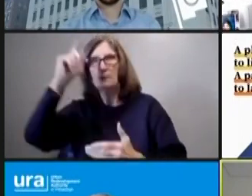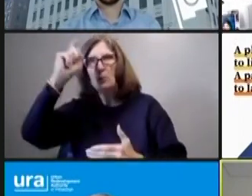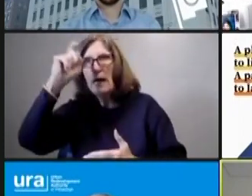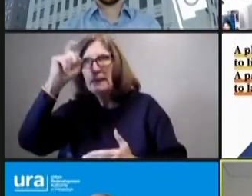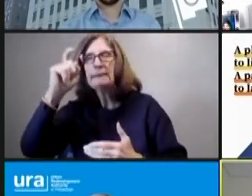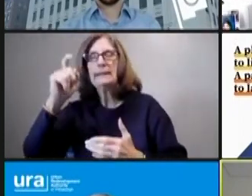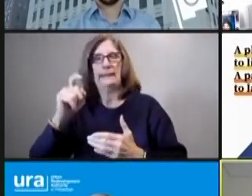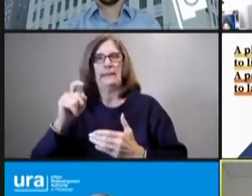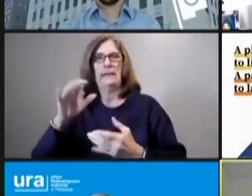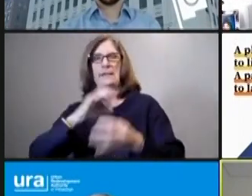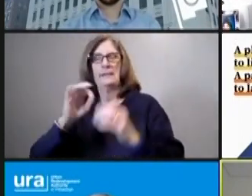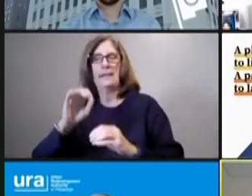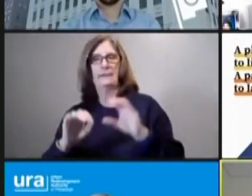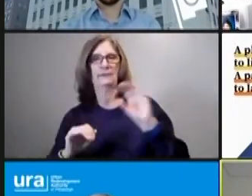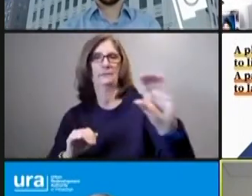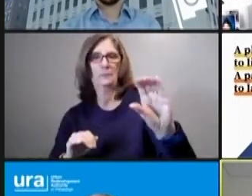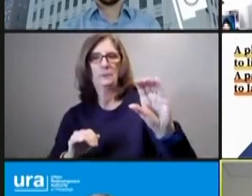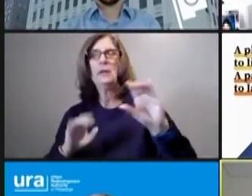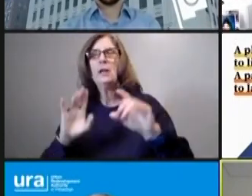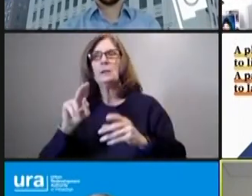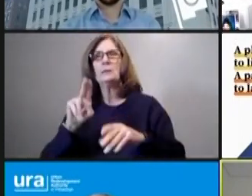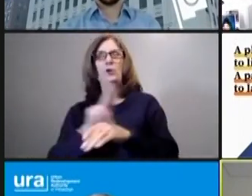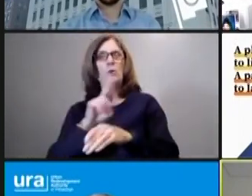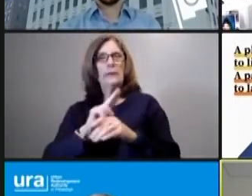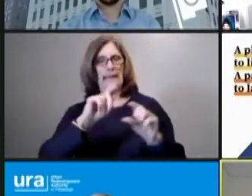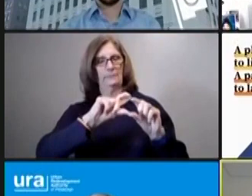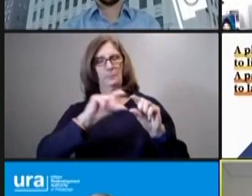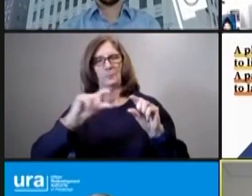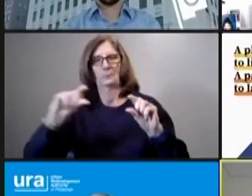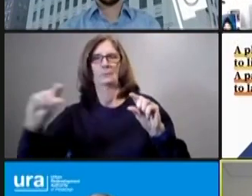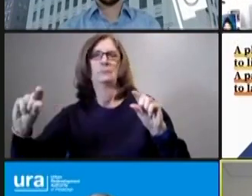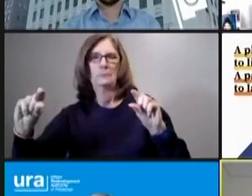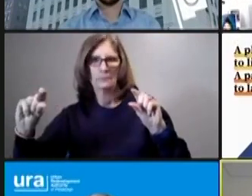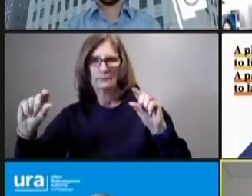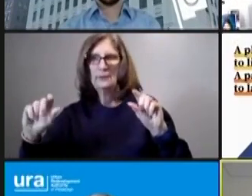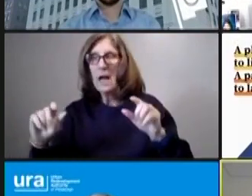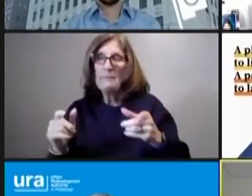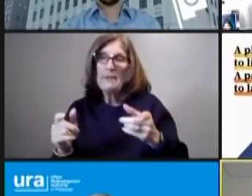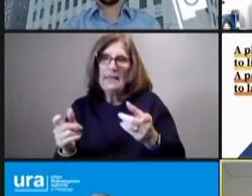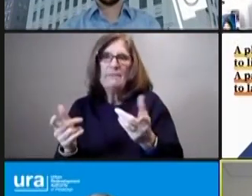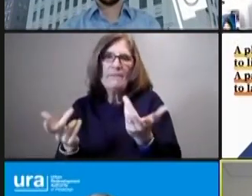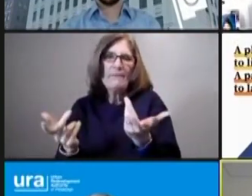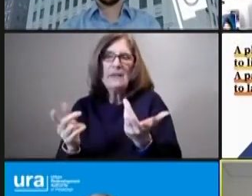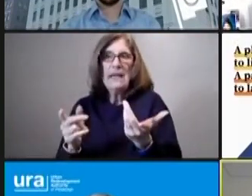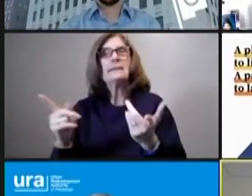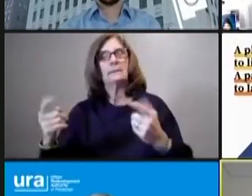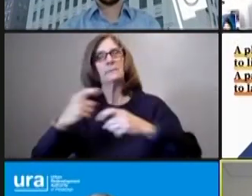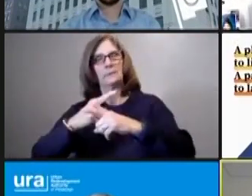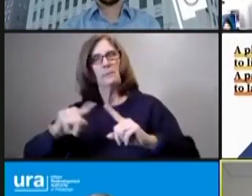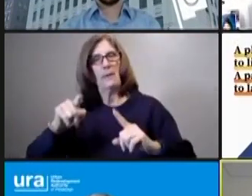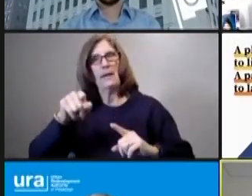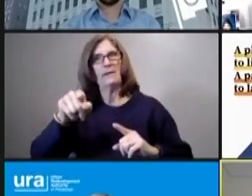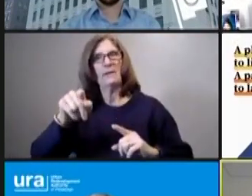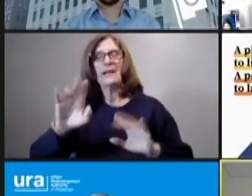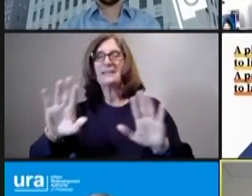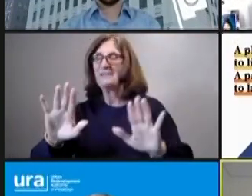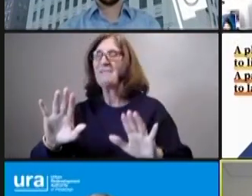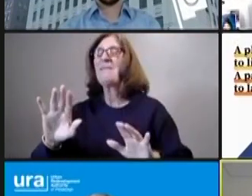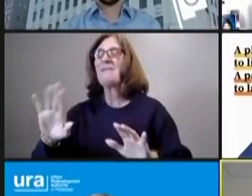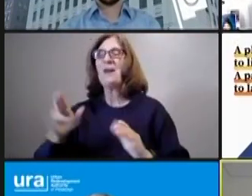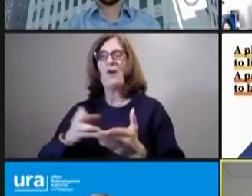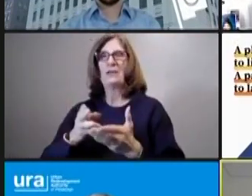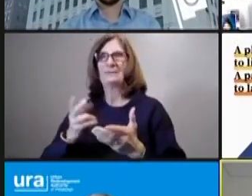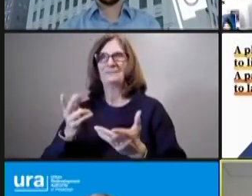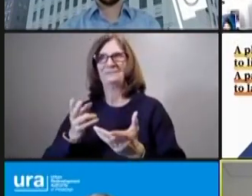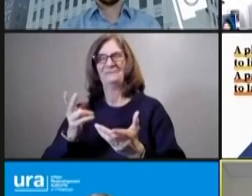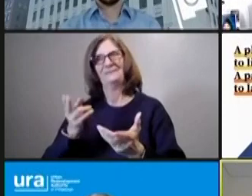can help more people. And I think it's kind of a no-brainer. It's complicated. And it's also our accounting staff at Action. They're not